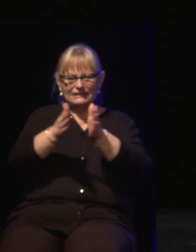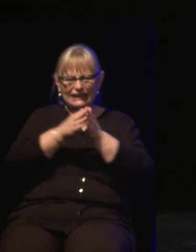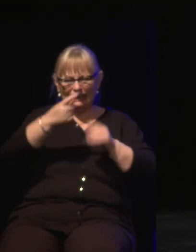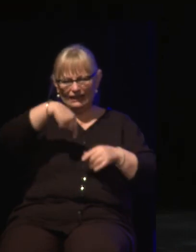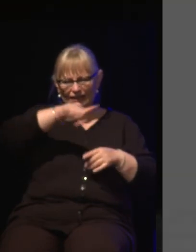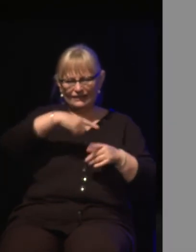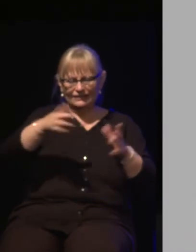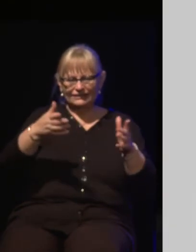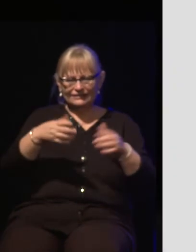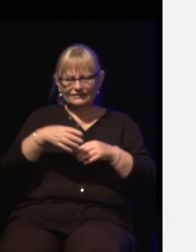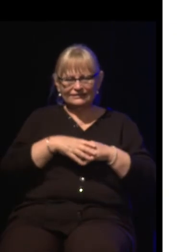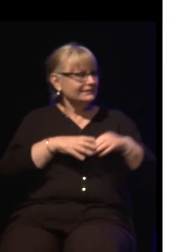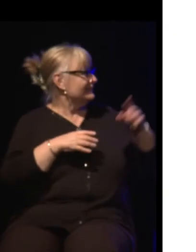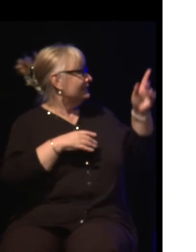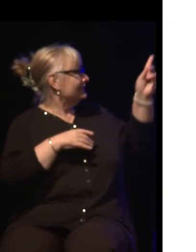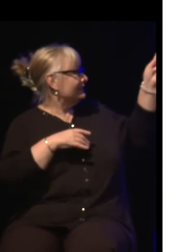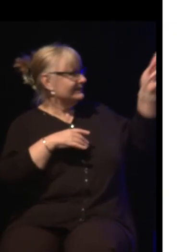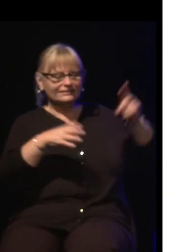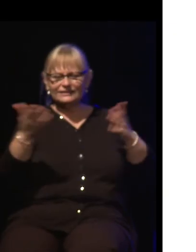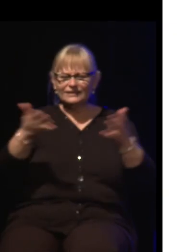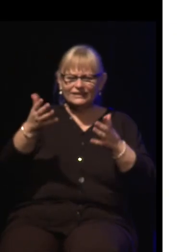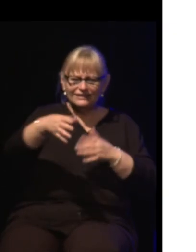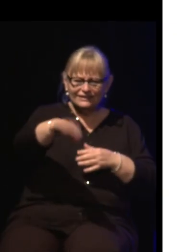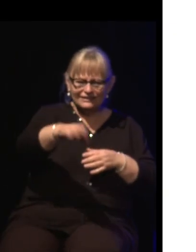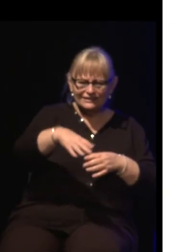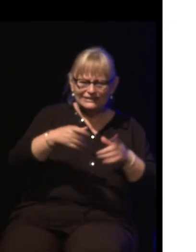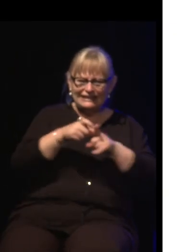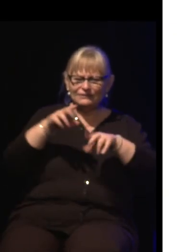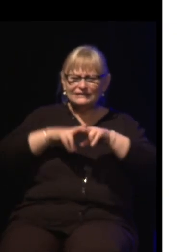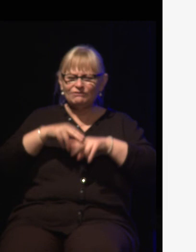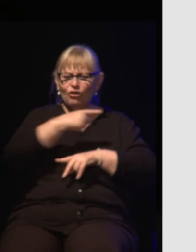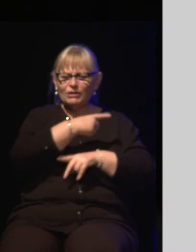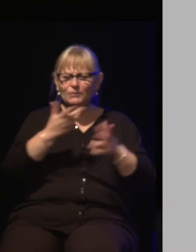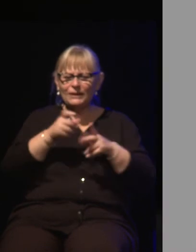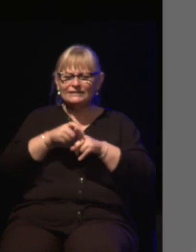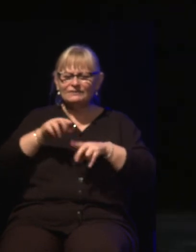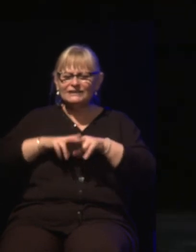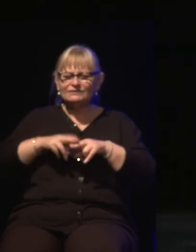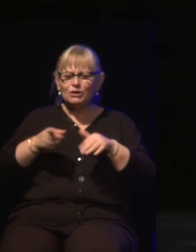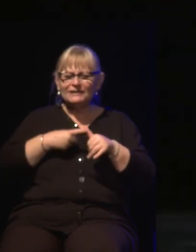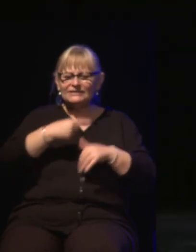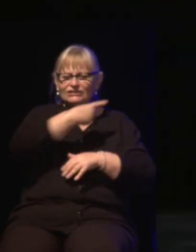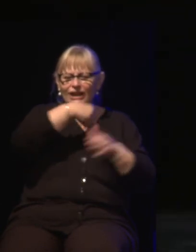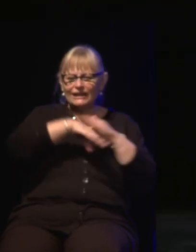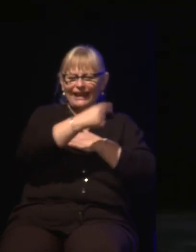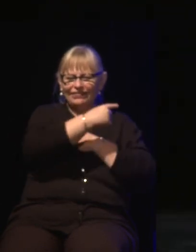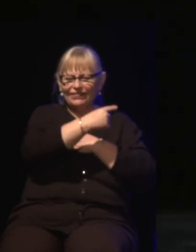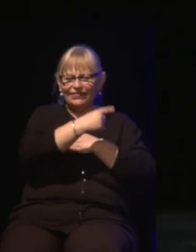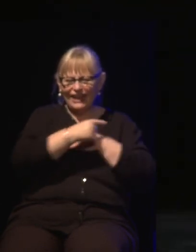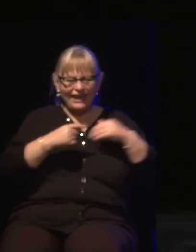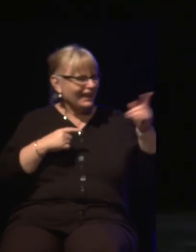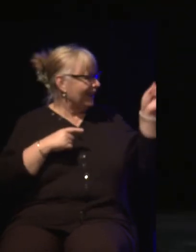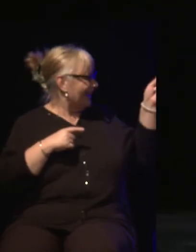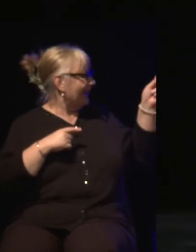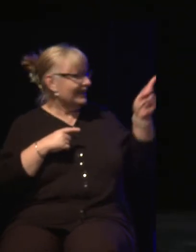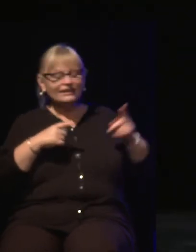is by Robin Boyd, famous architect. Beautiful pond in the courtyard. Way too efficient now because like 80% of the land is occupied by a pond instead of the building